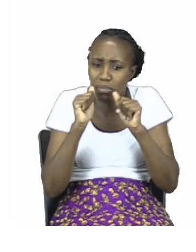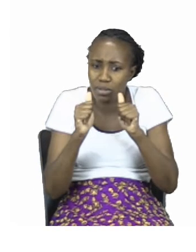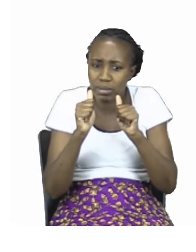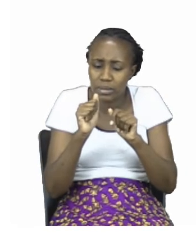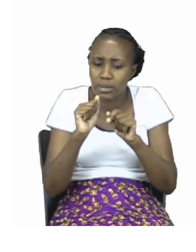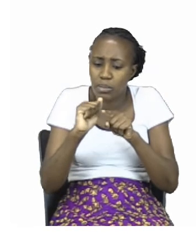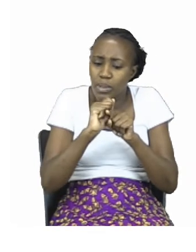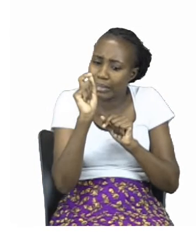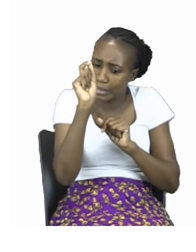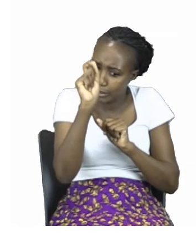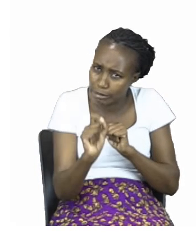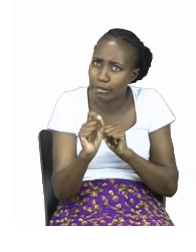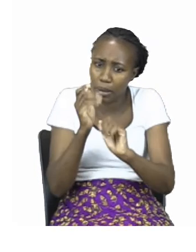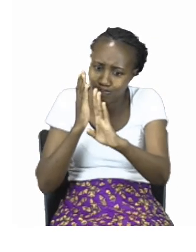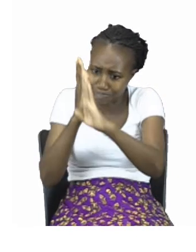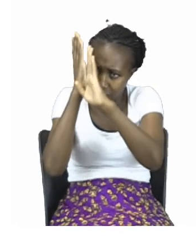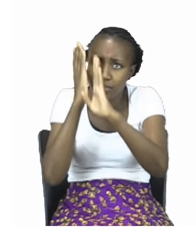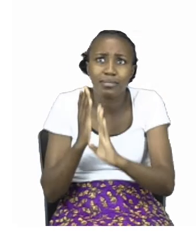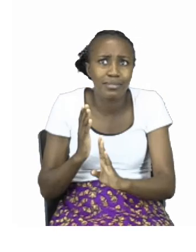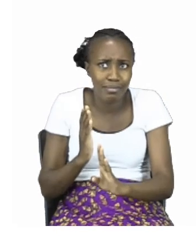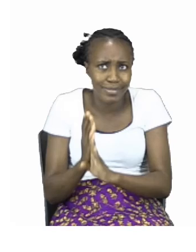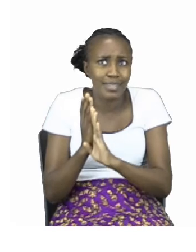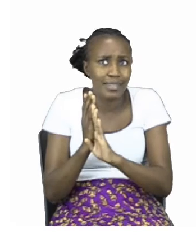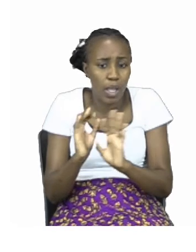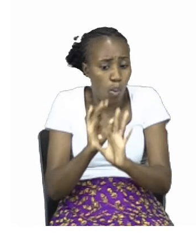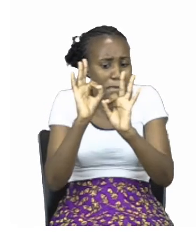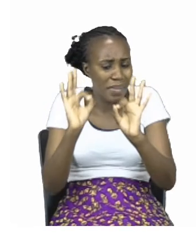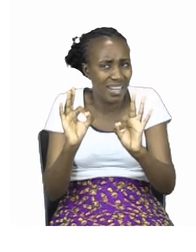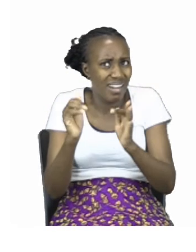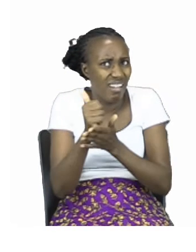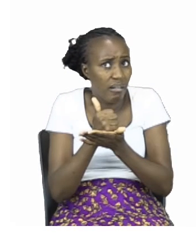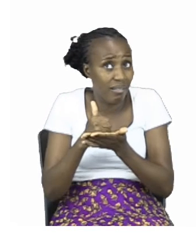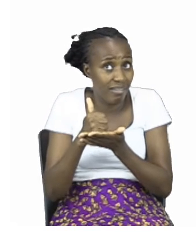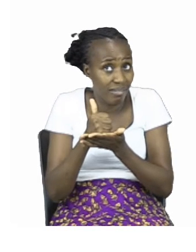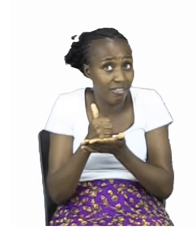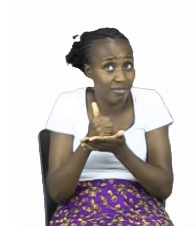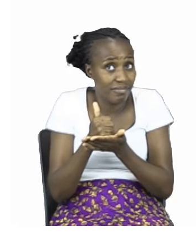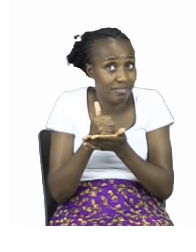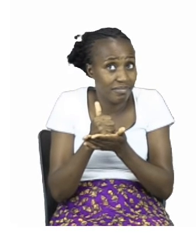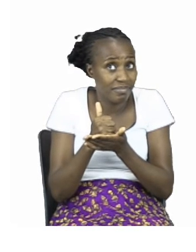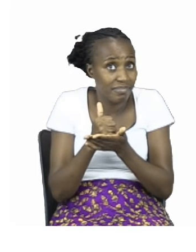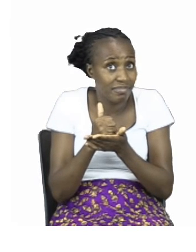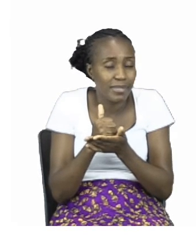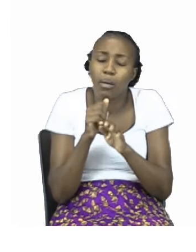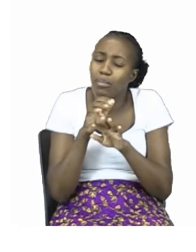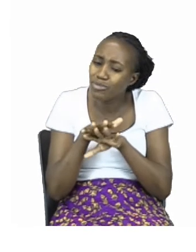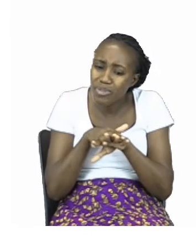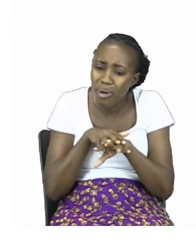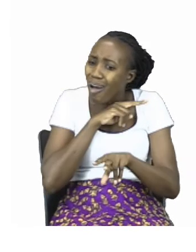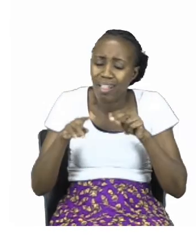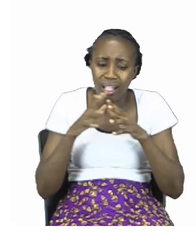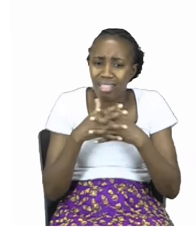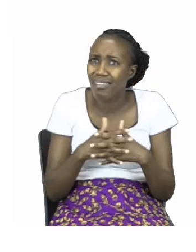each and every dot so that the work is neat. The second thing is that to take our time.